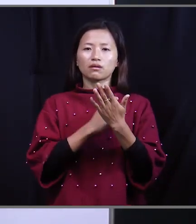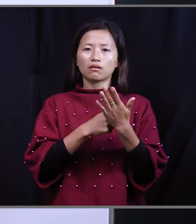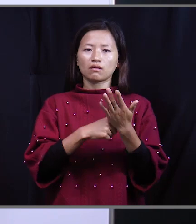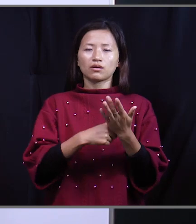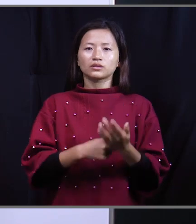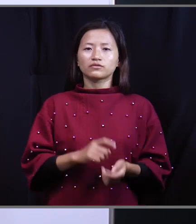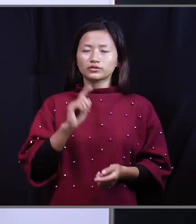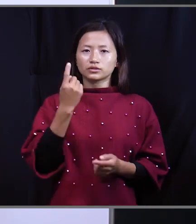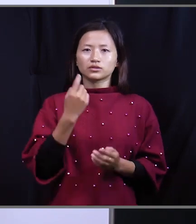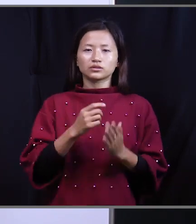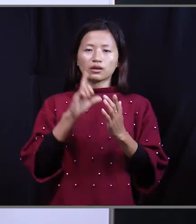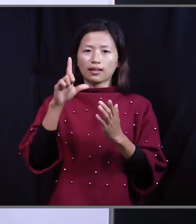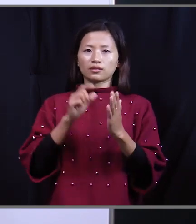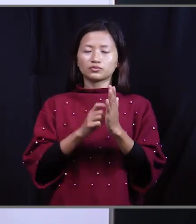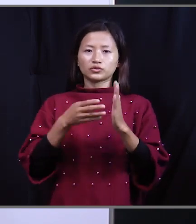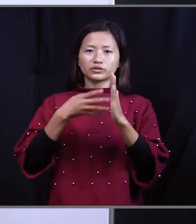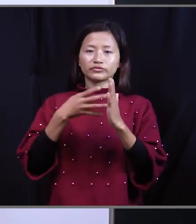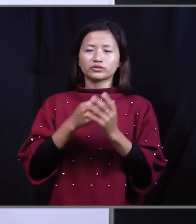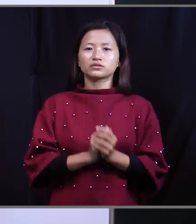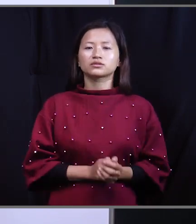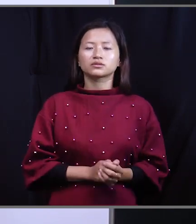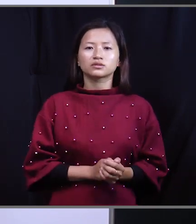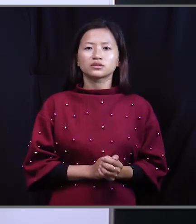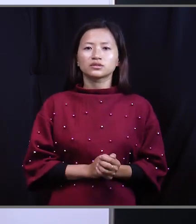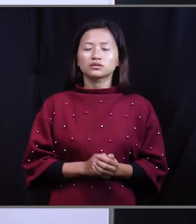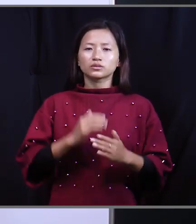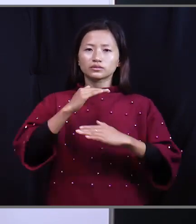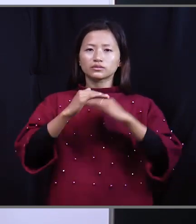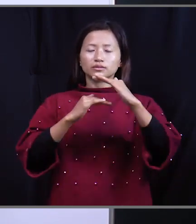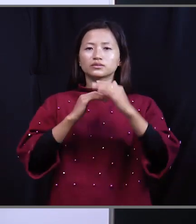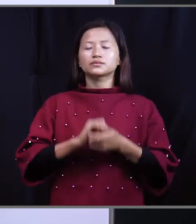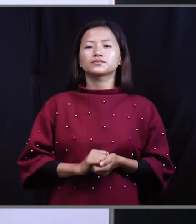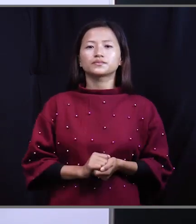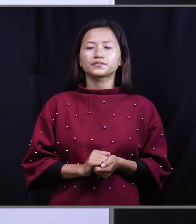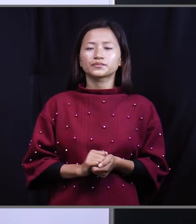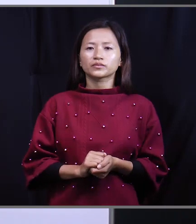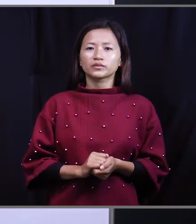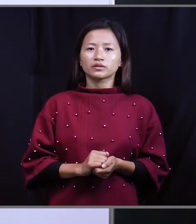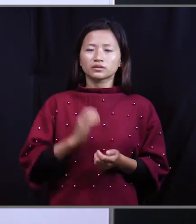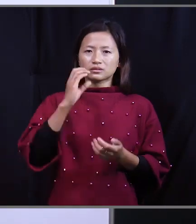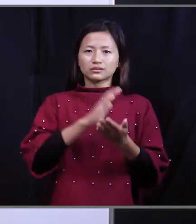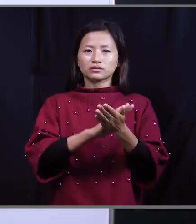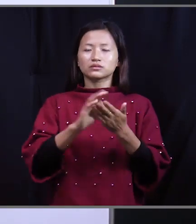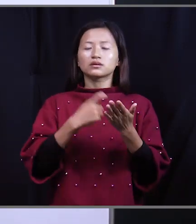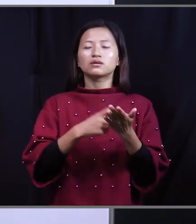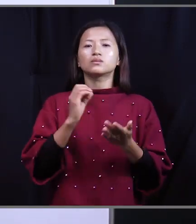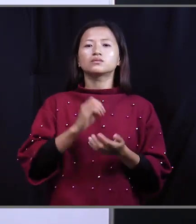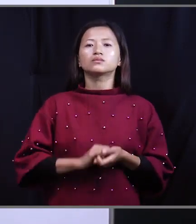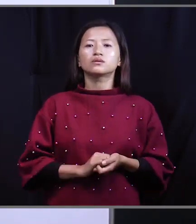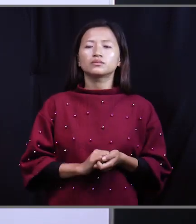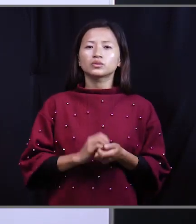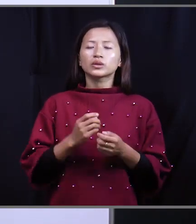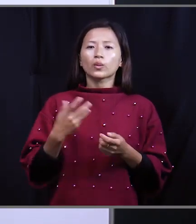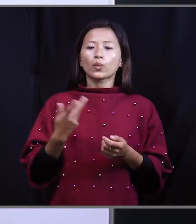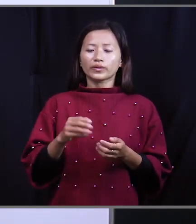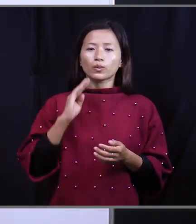the leptotin stage. Remember that. When you look at the leptotin stage, the chromosomes, when they are coiled